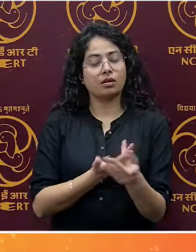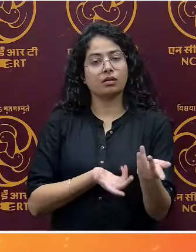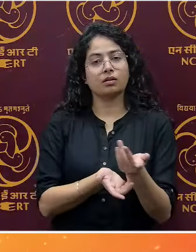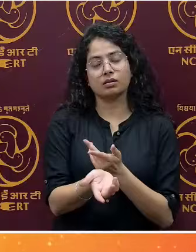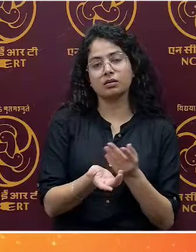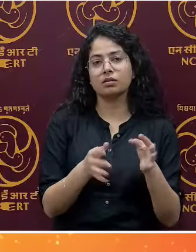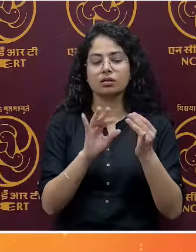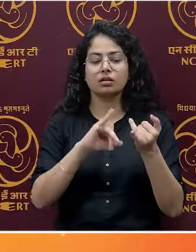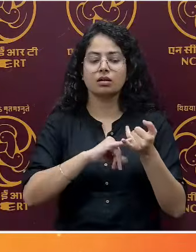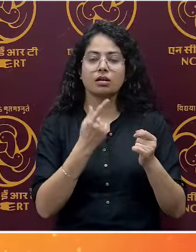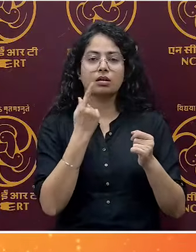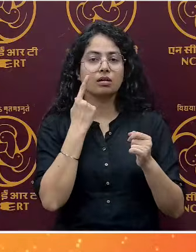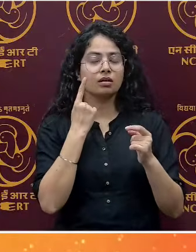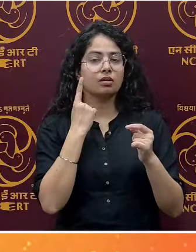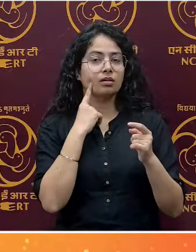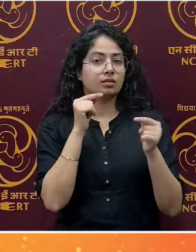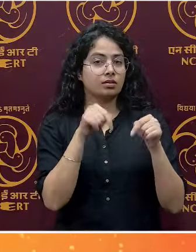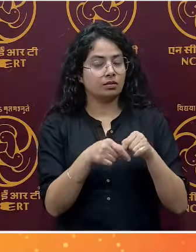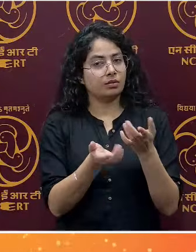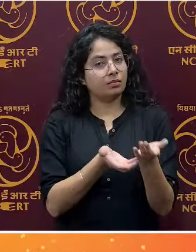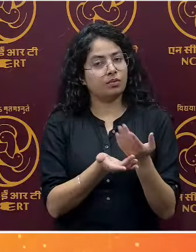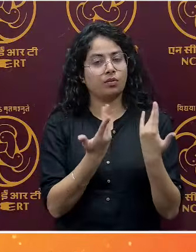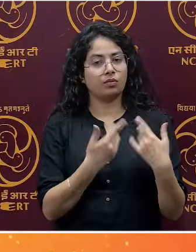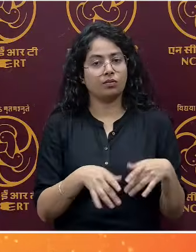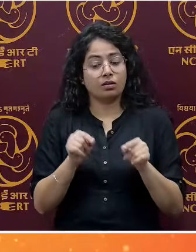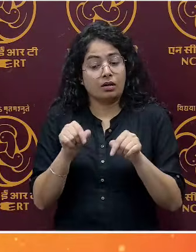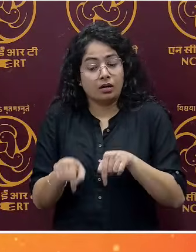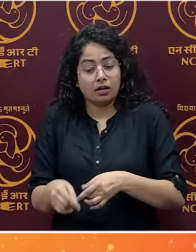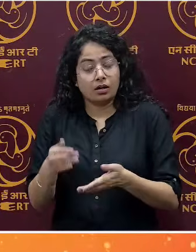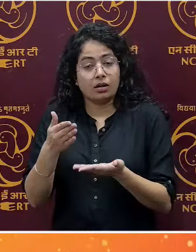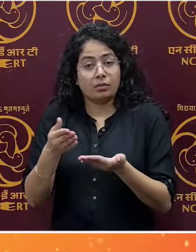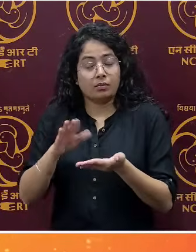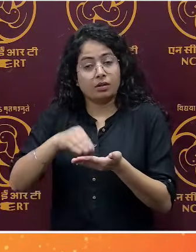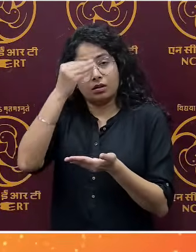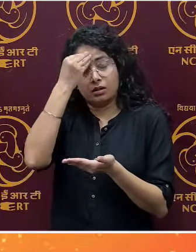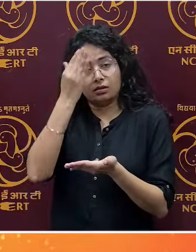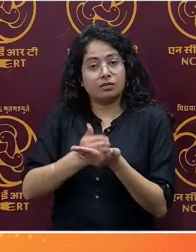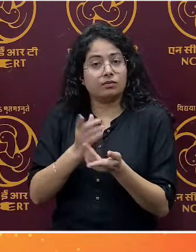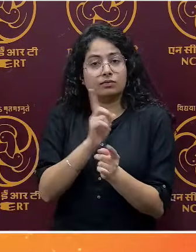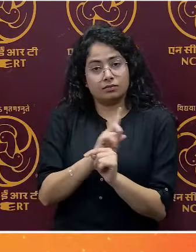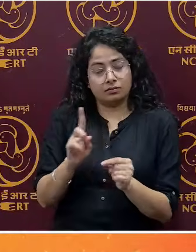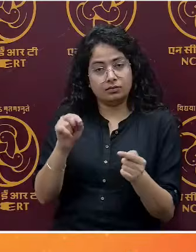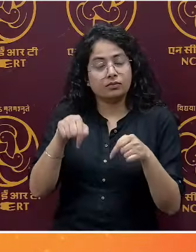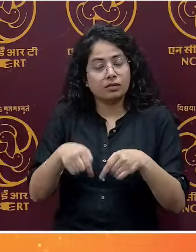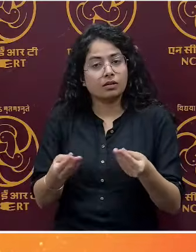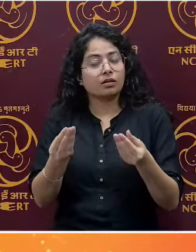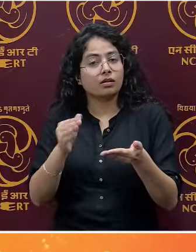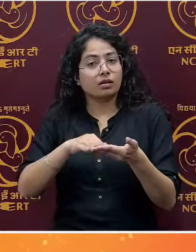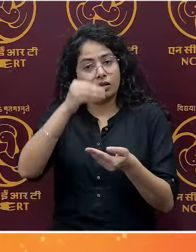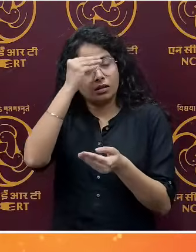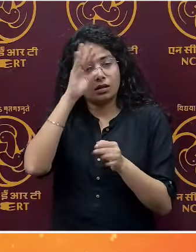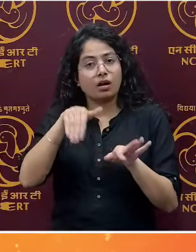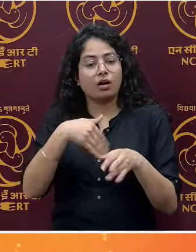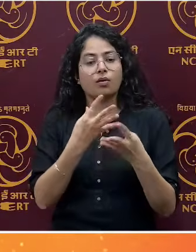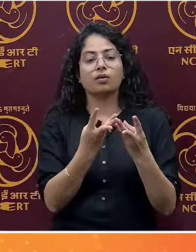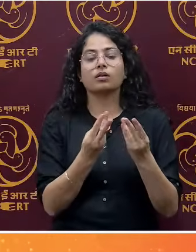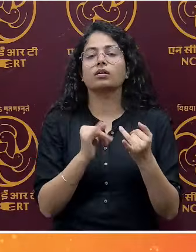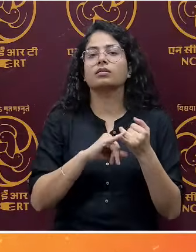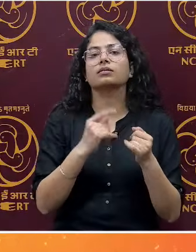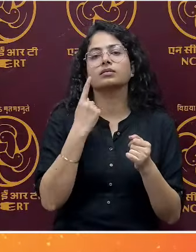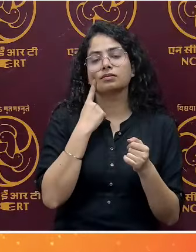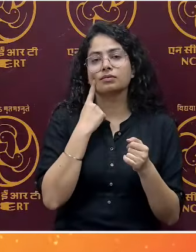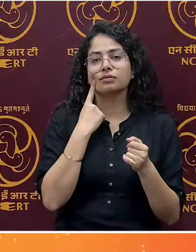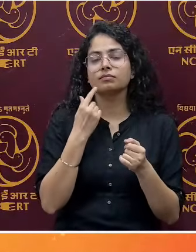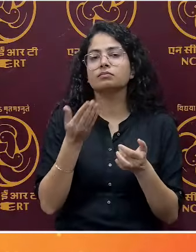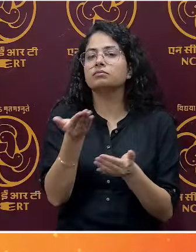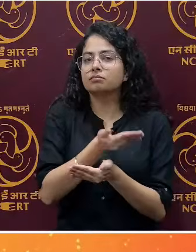simple interest program here. So learning again doesn't stop here. We have learned how to calculate simple interest. What